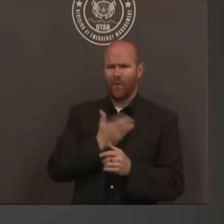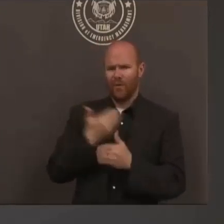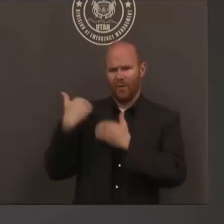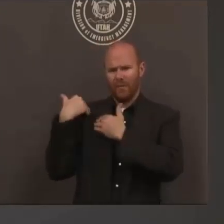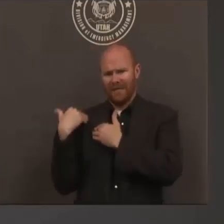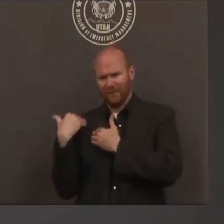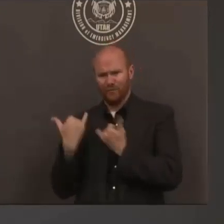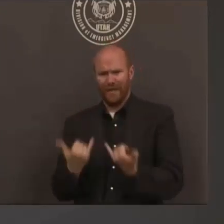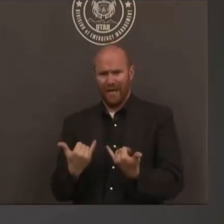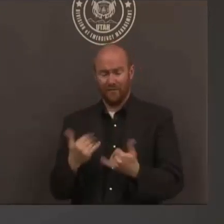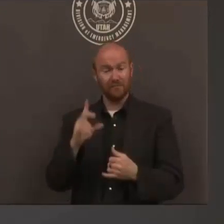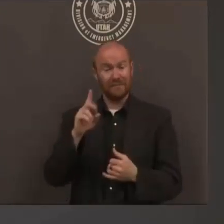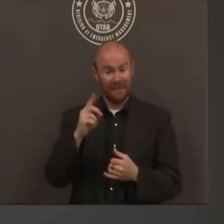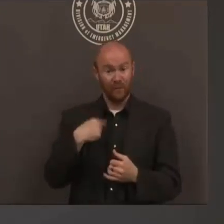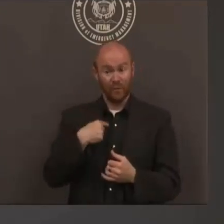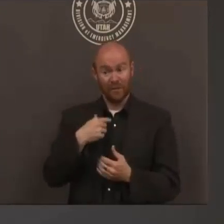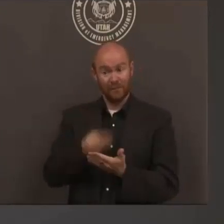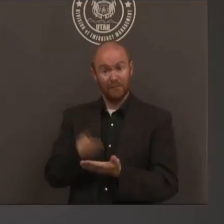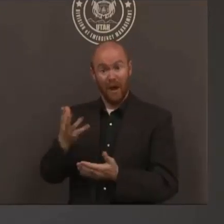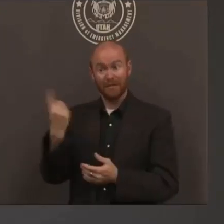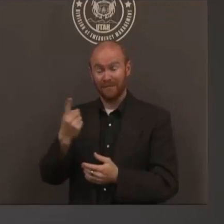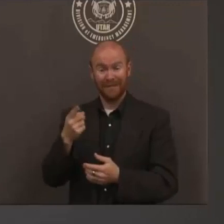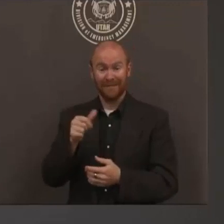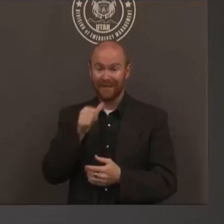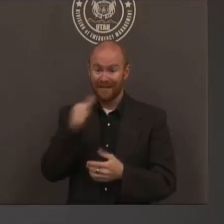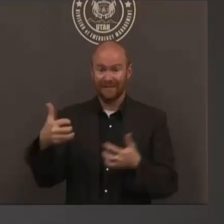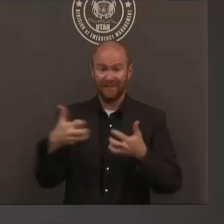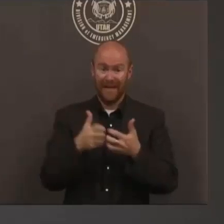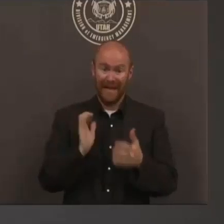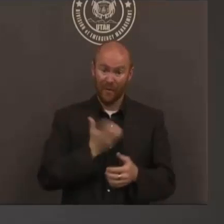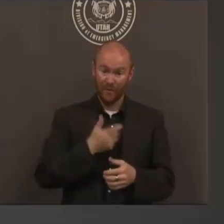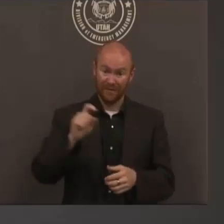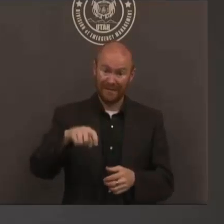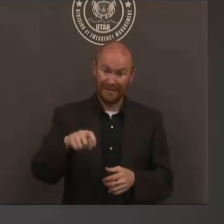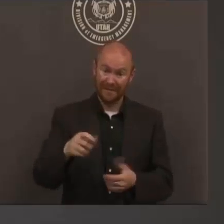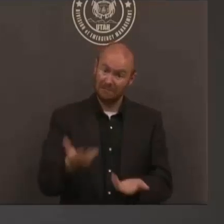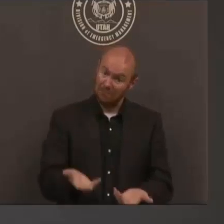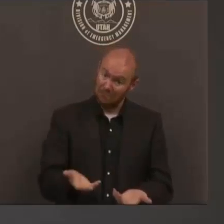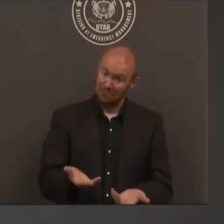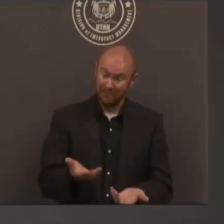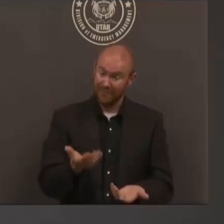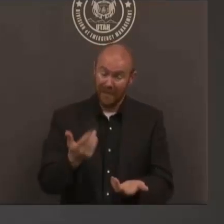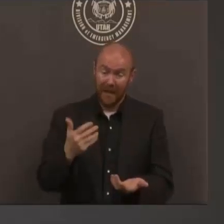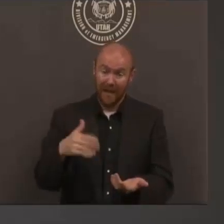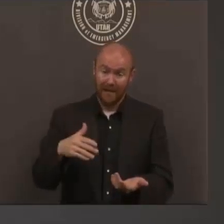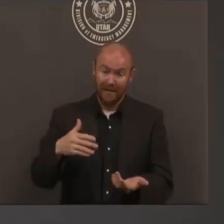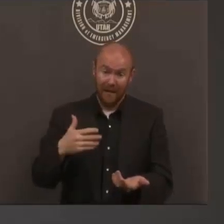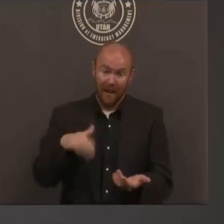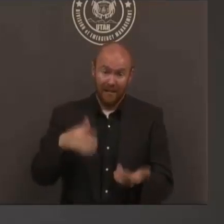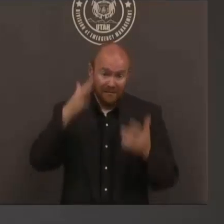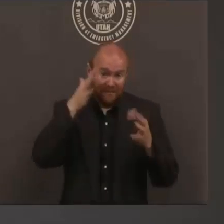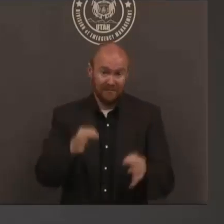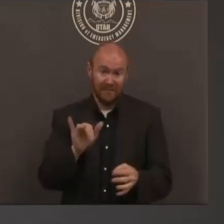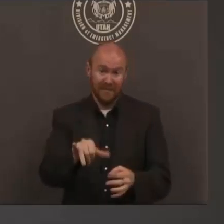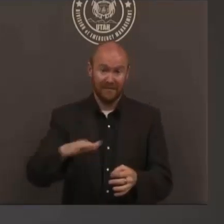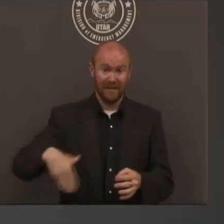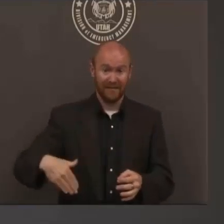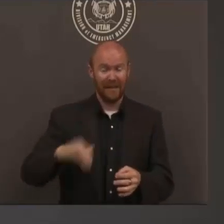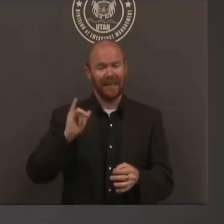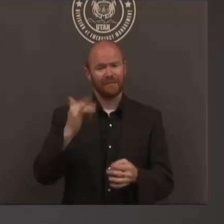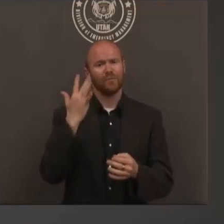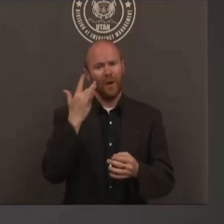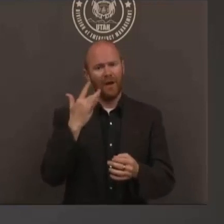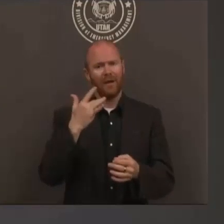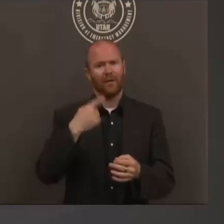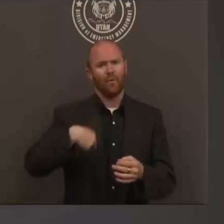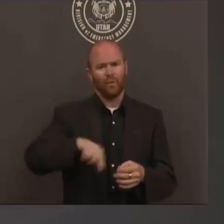get something that was not what we bargained for. So that's yet to be determined, and that's why we